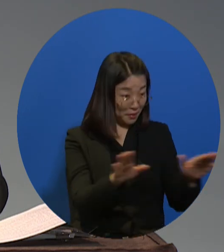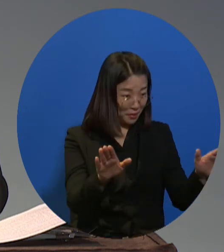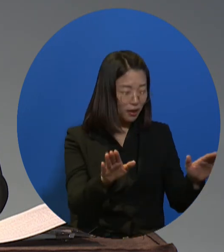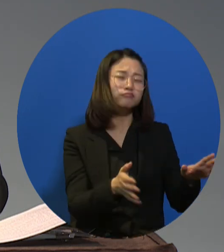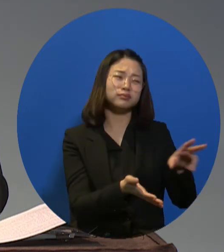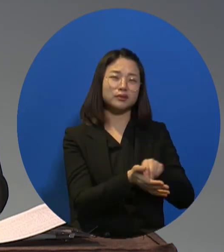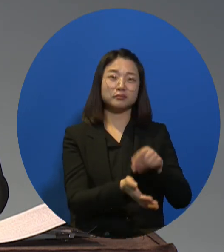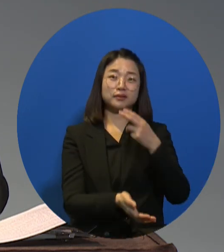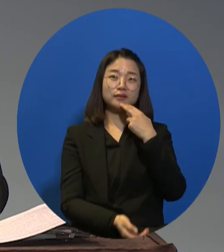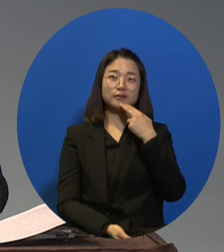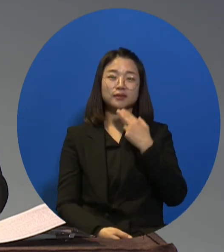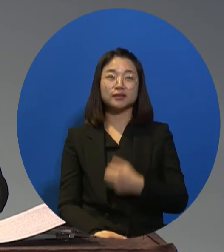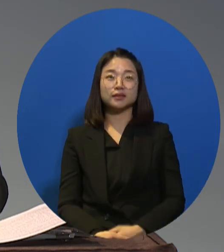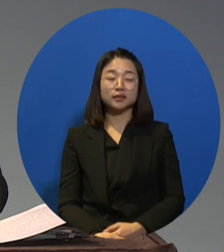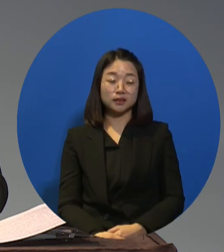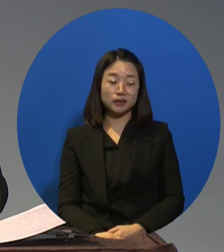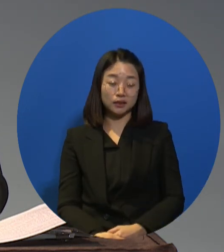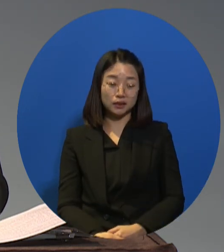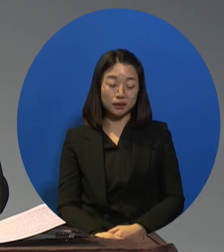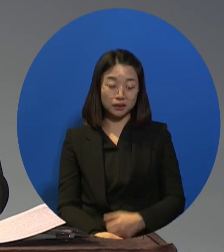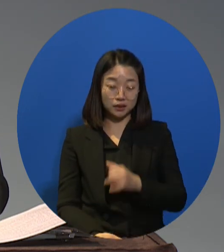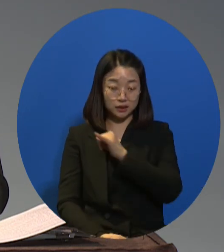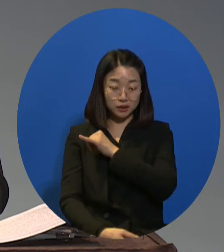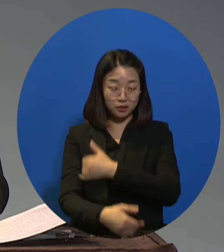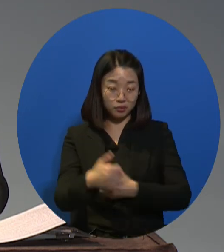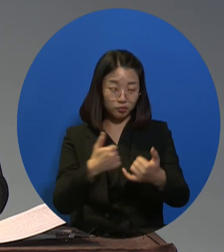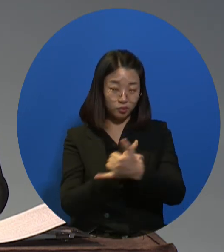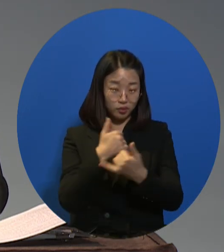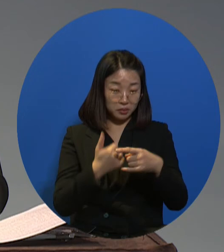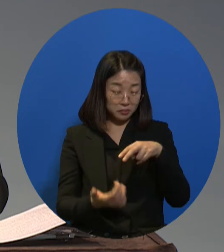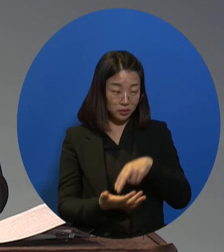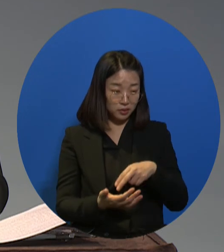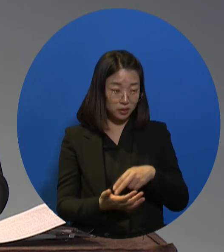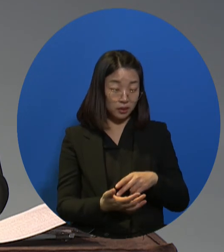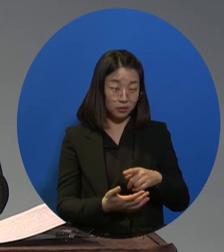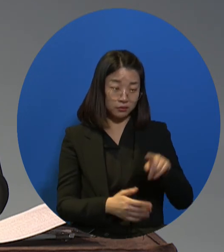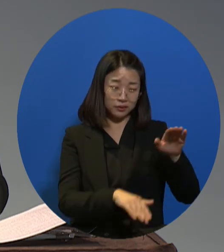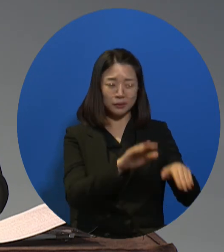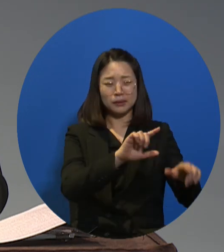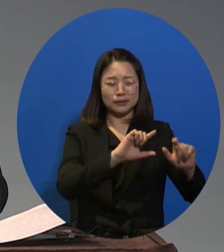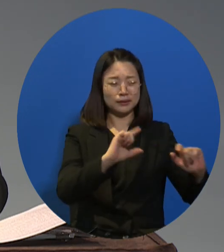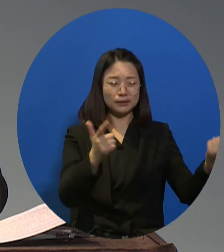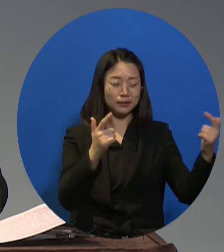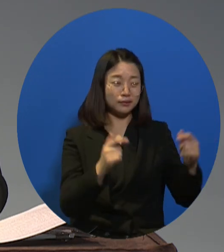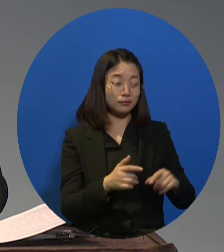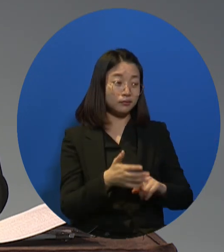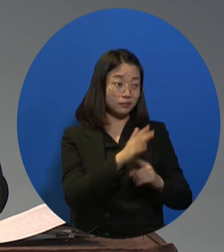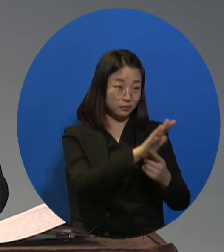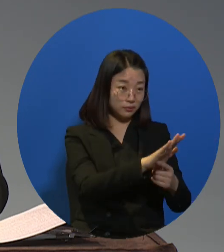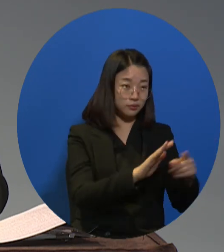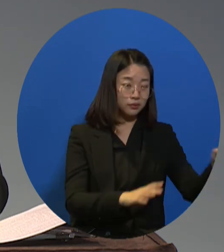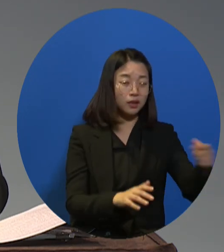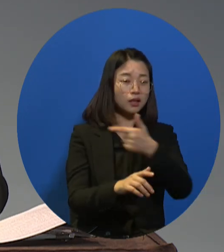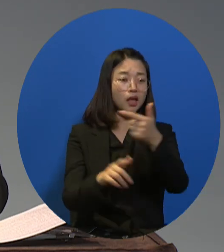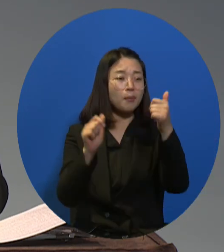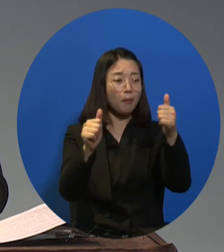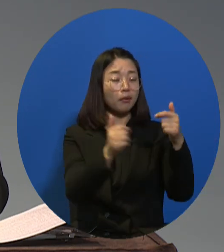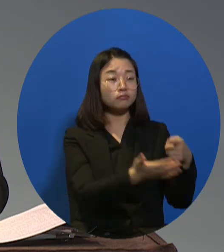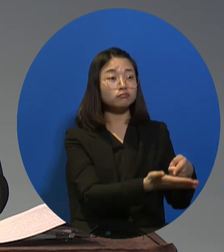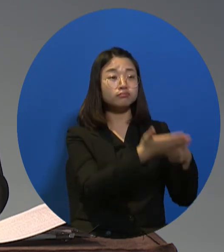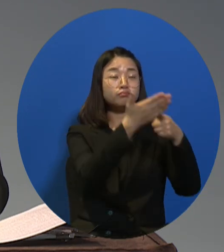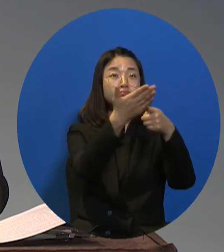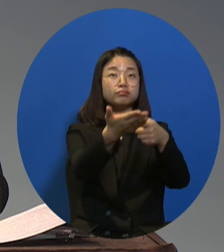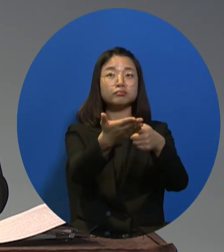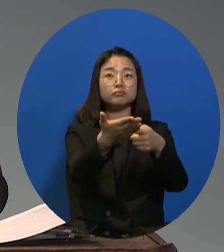and if this can be carried out by corrective order, that would not be necessarily problematic, but in some cases, the Commission